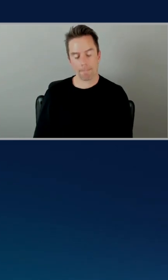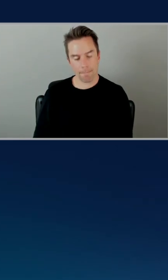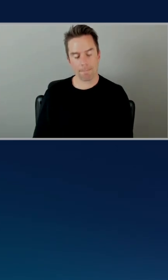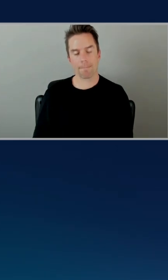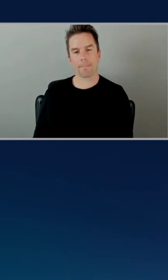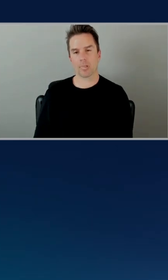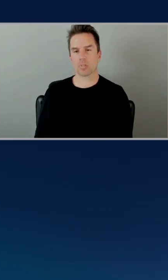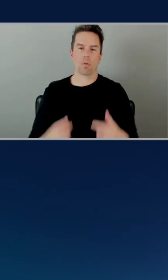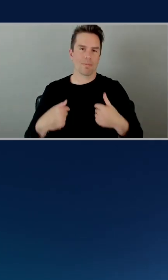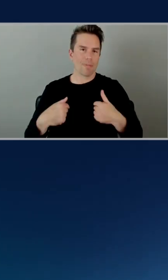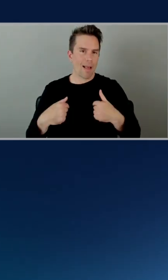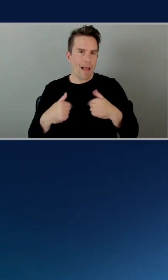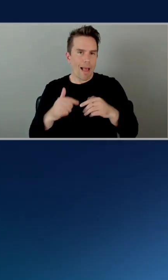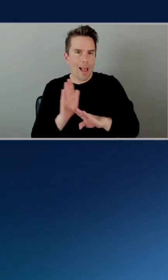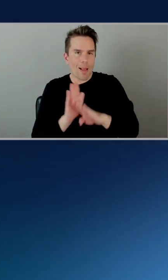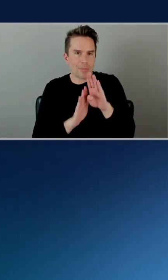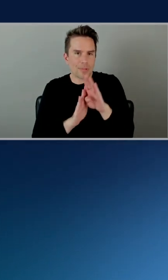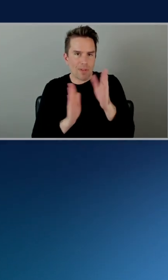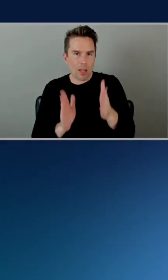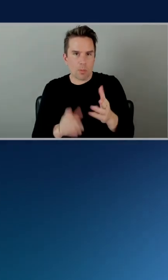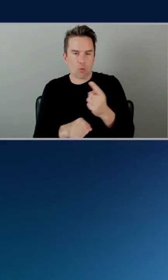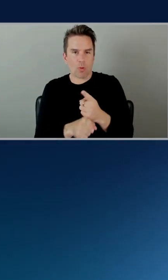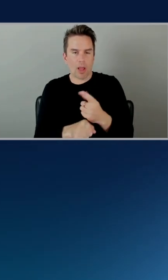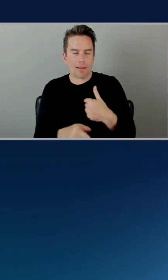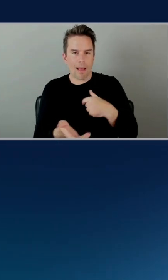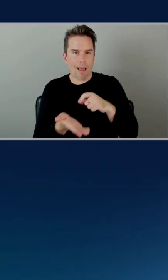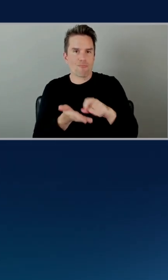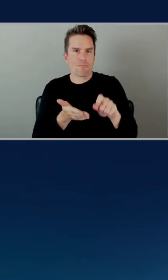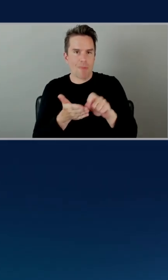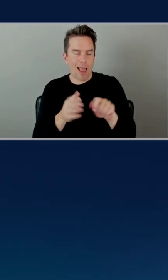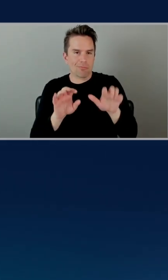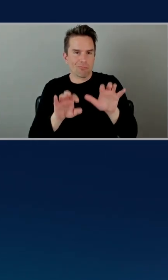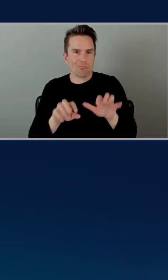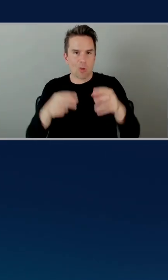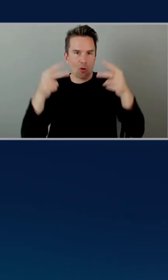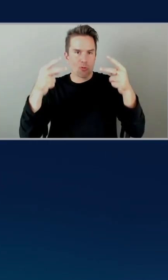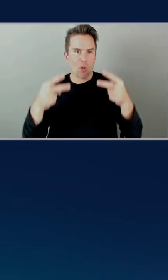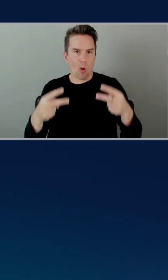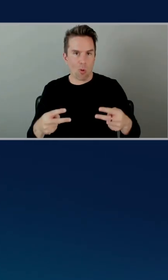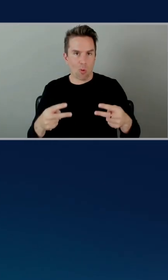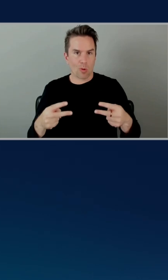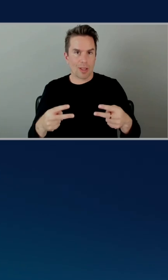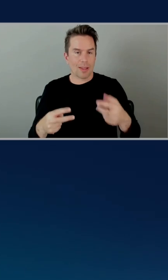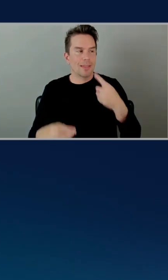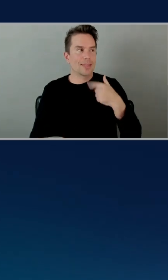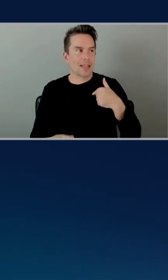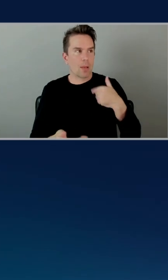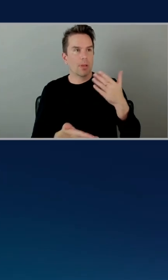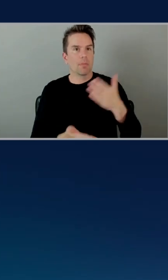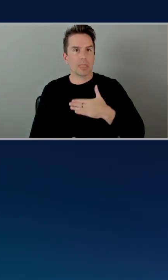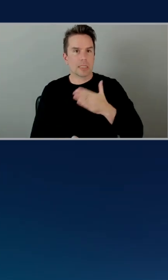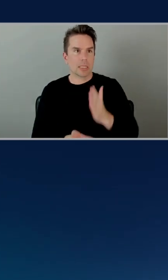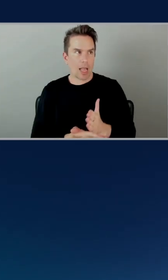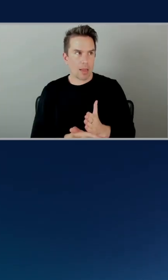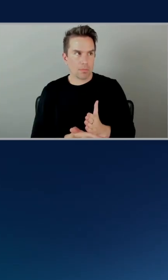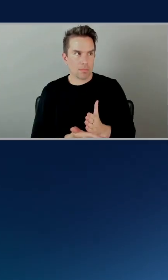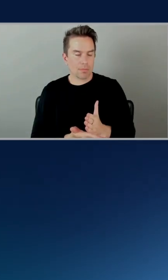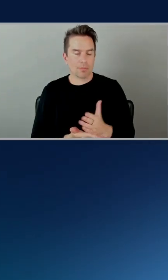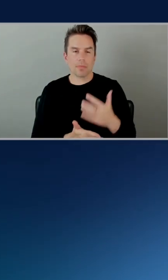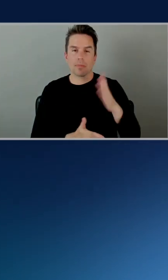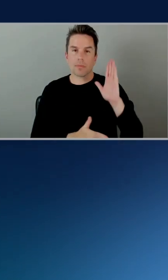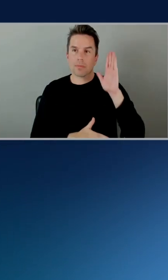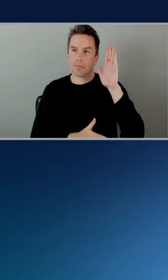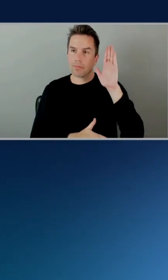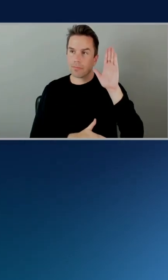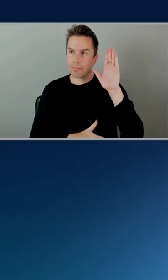a developer, right? I write code. They tell me to stop, but I keep doing it. So I